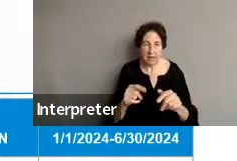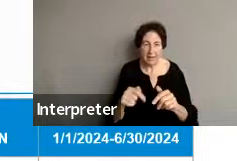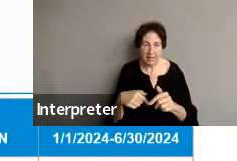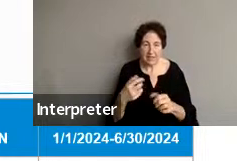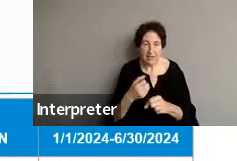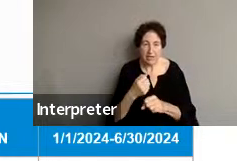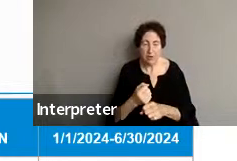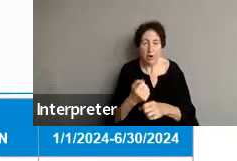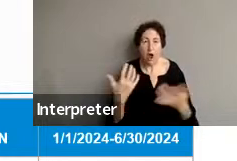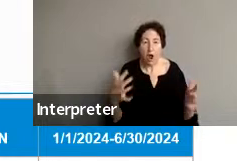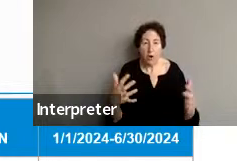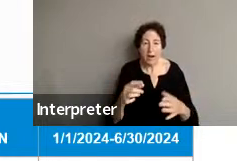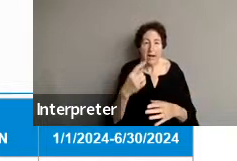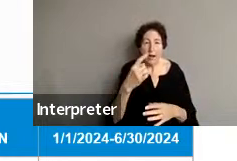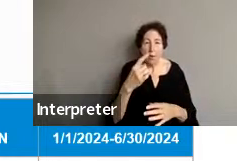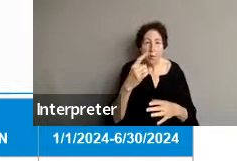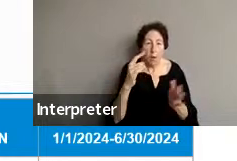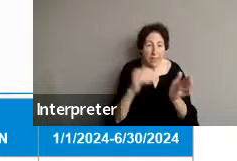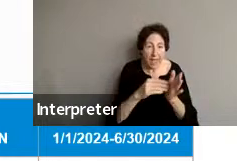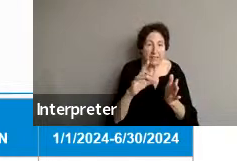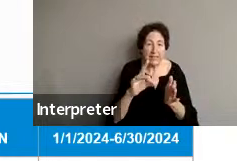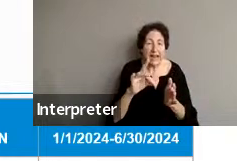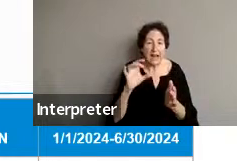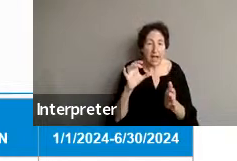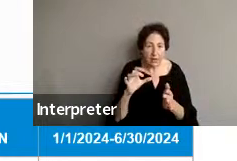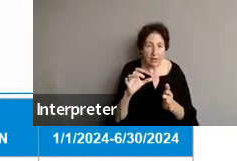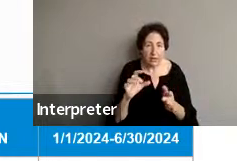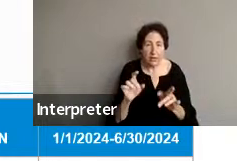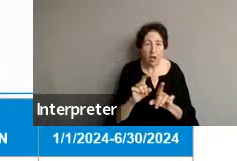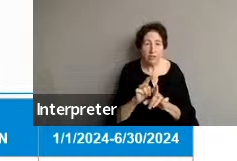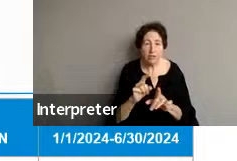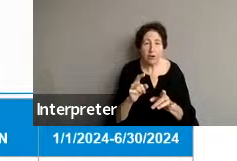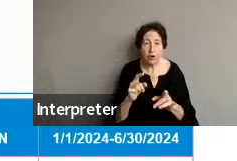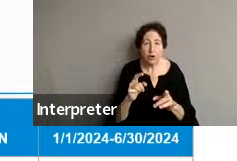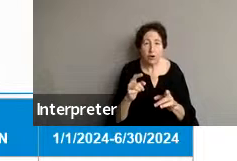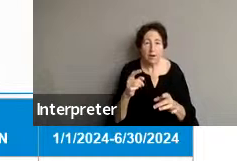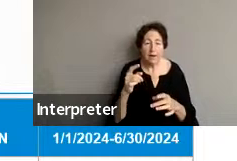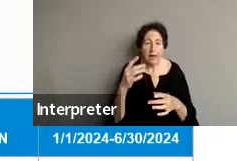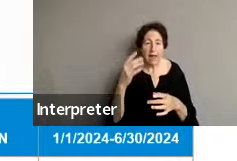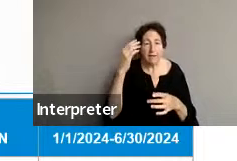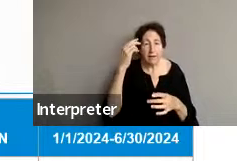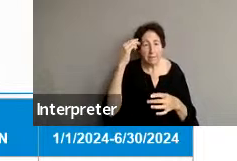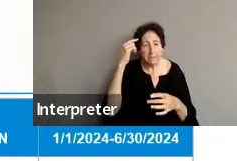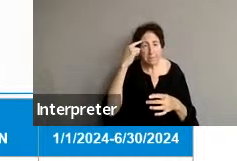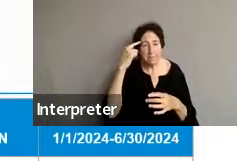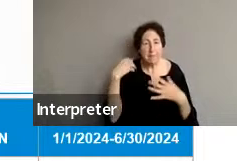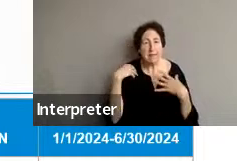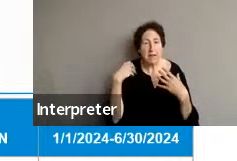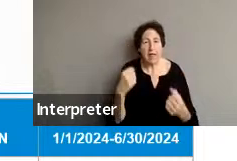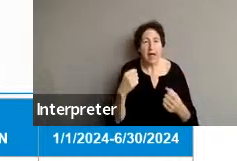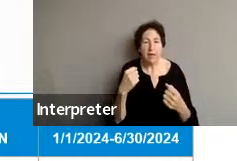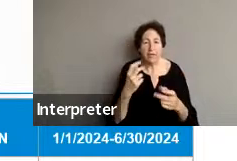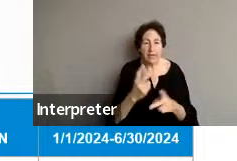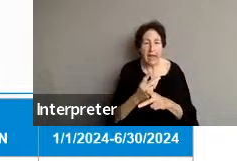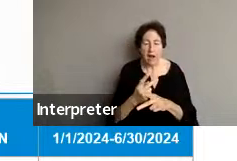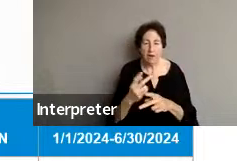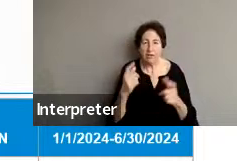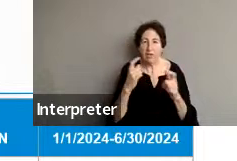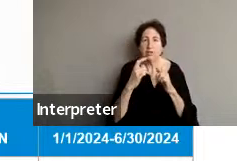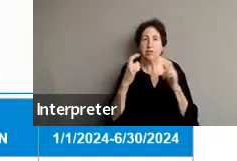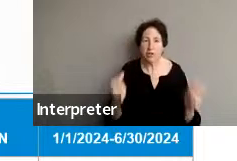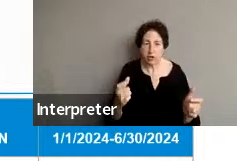at 1,800. They also provide mental health care providers. So that is a huge